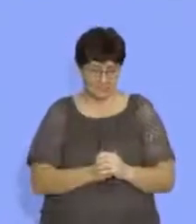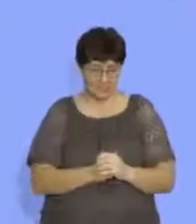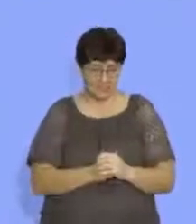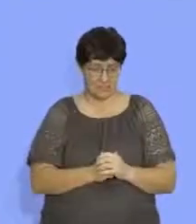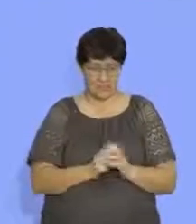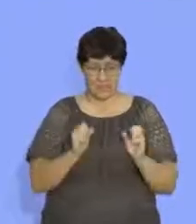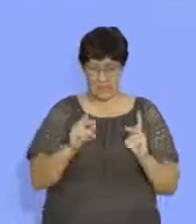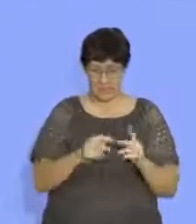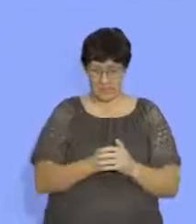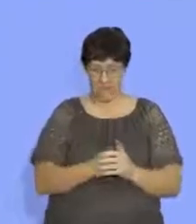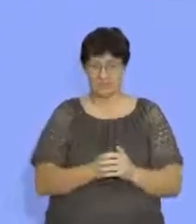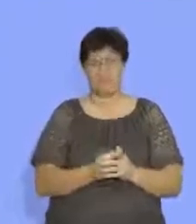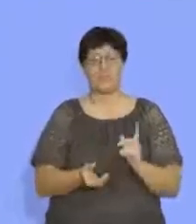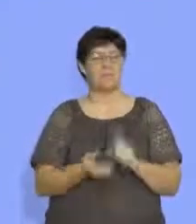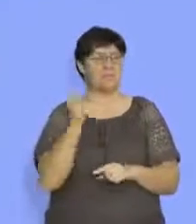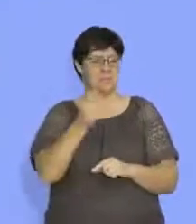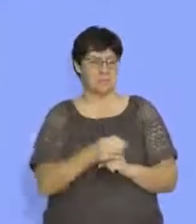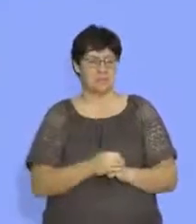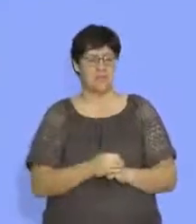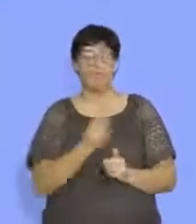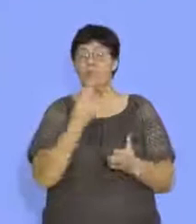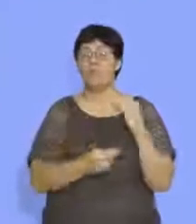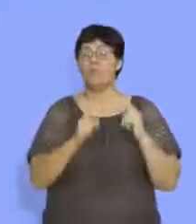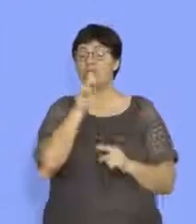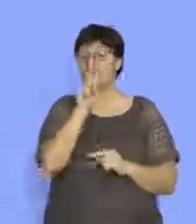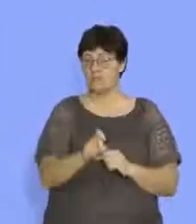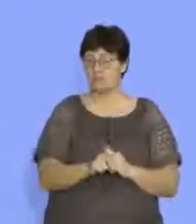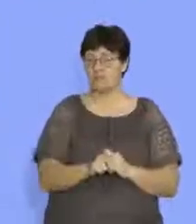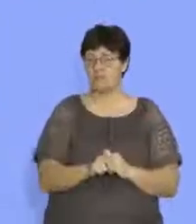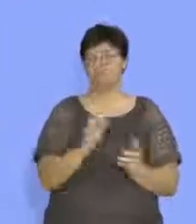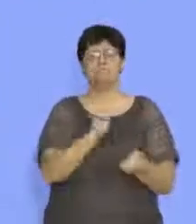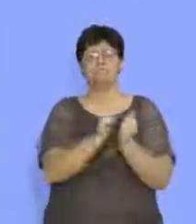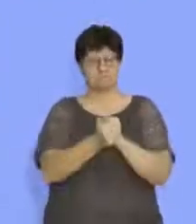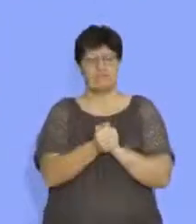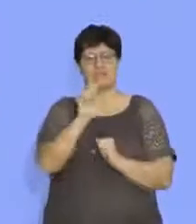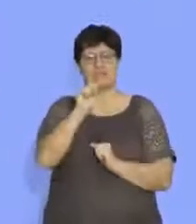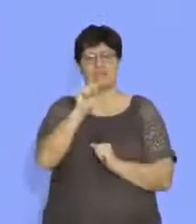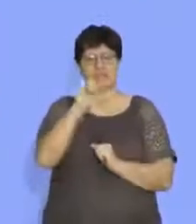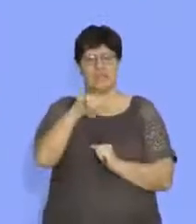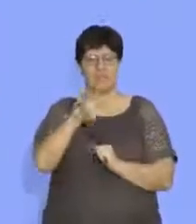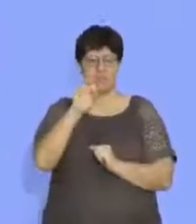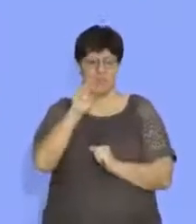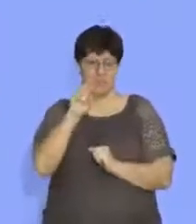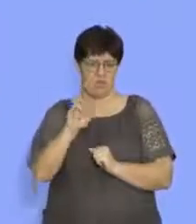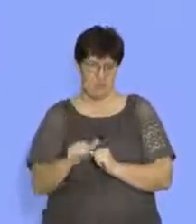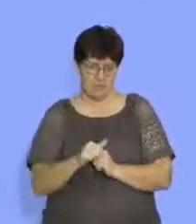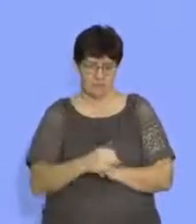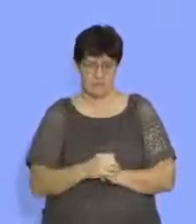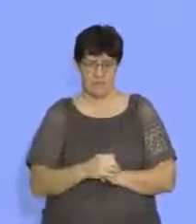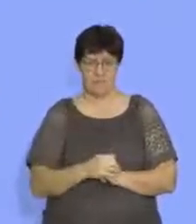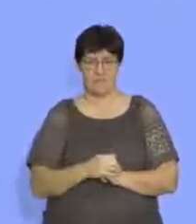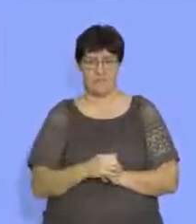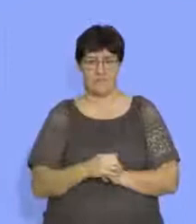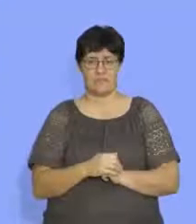you're referring to your notes, right? But let's look at them. Both the questions are still adapted from the Siyavula platform. So,